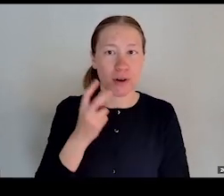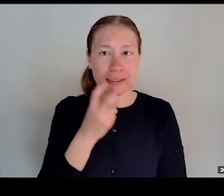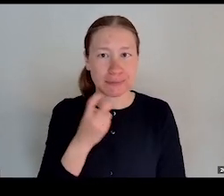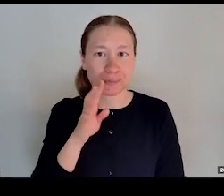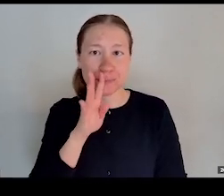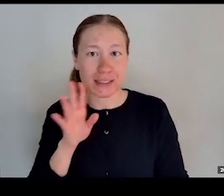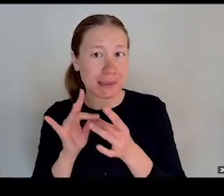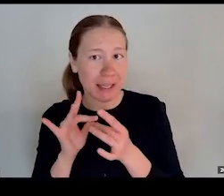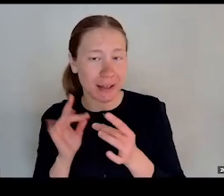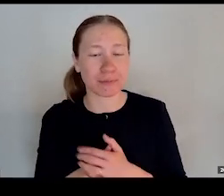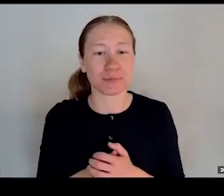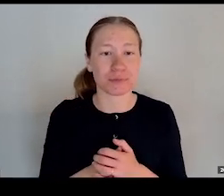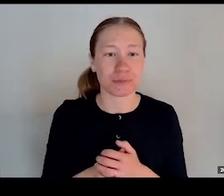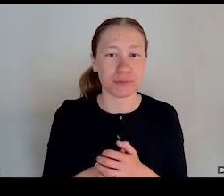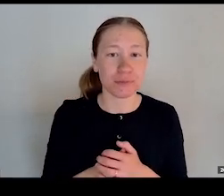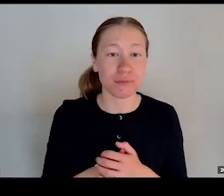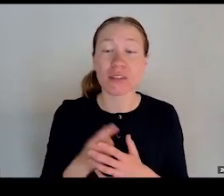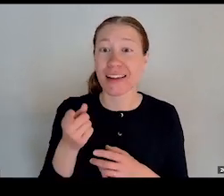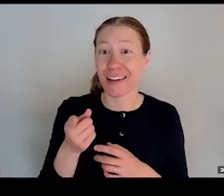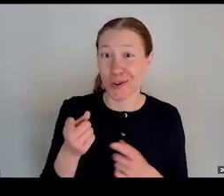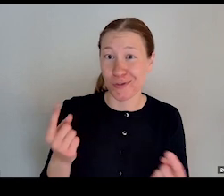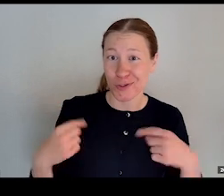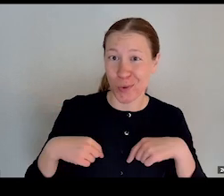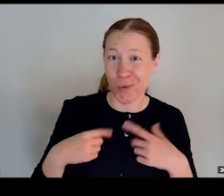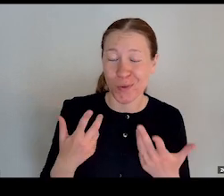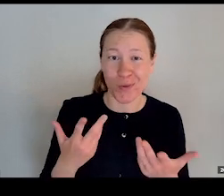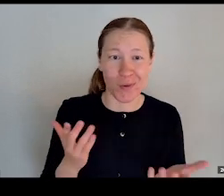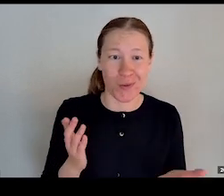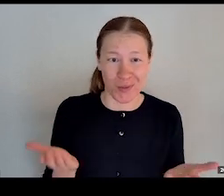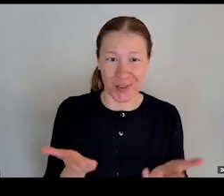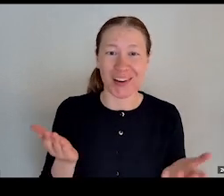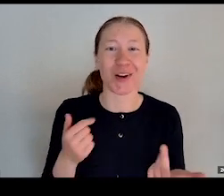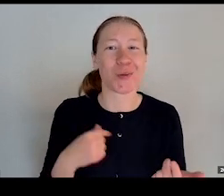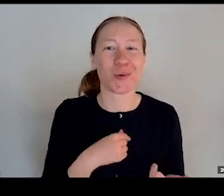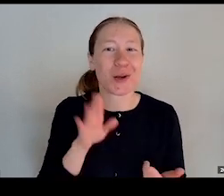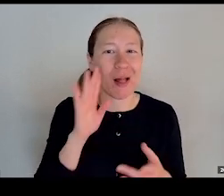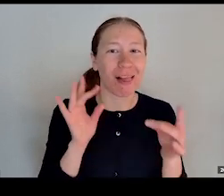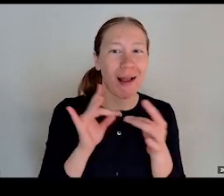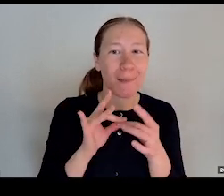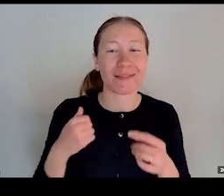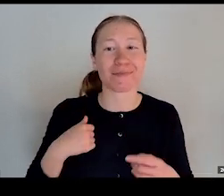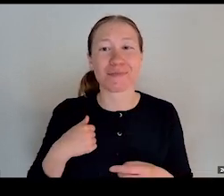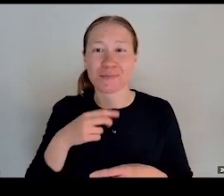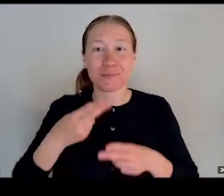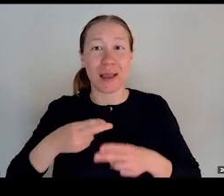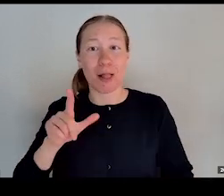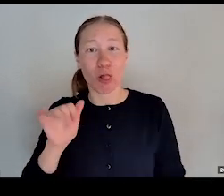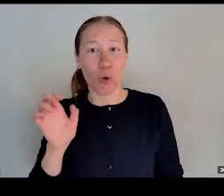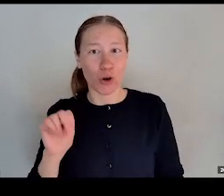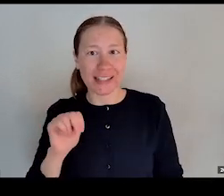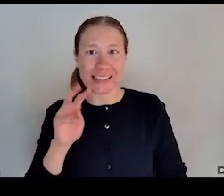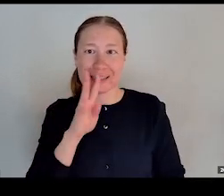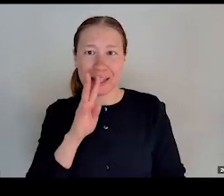one of our presentations where we have more than one speaker, you may notice that we'll often say, "This is Lauren speaking," as we transition back and